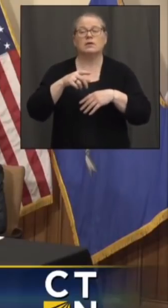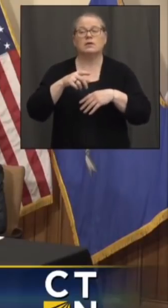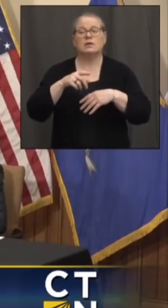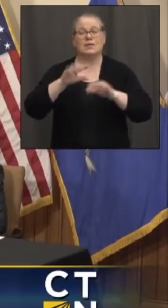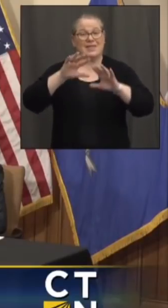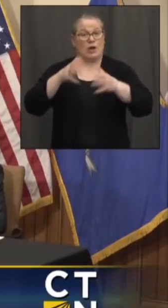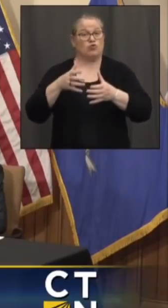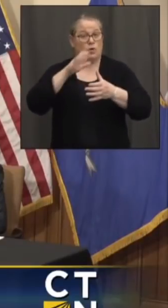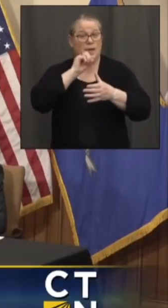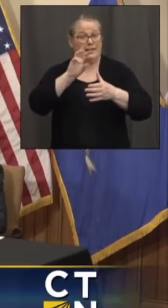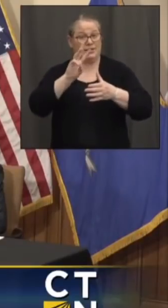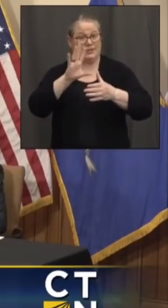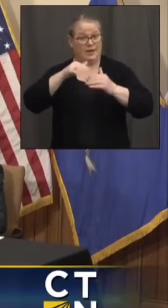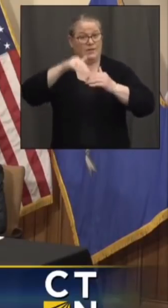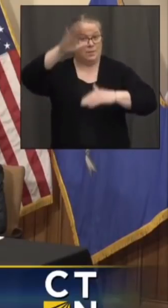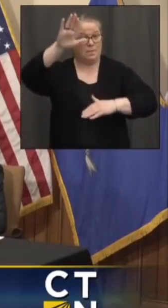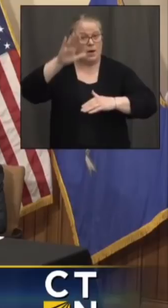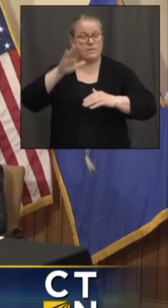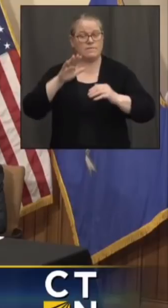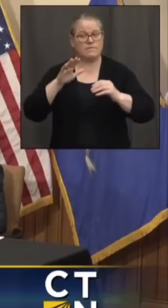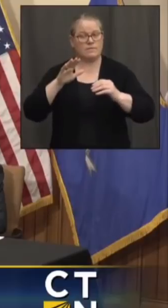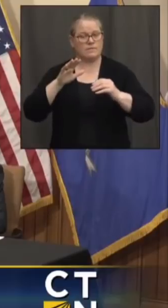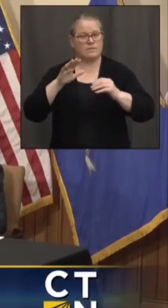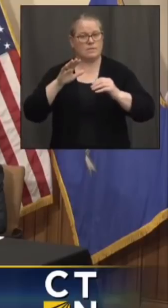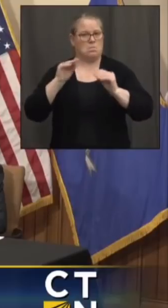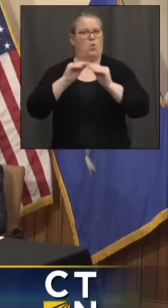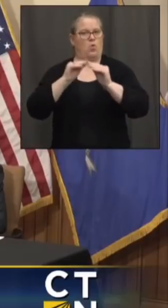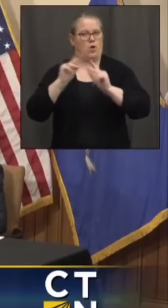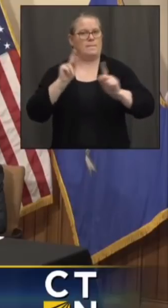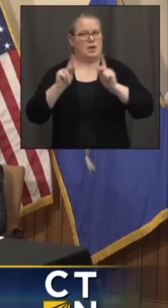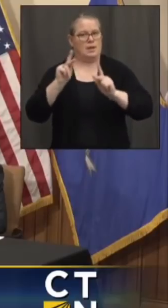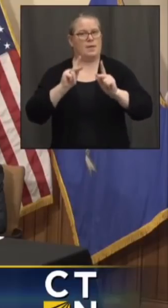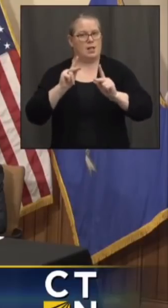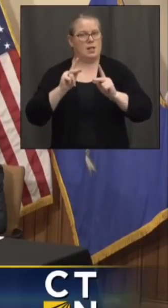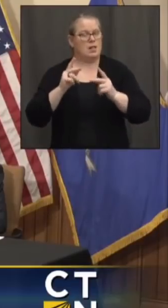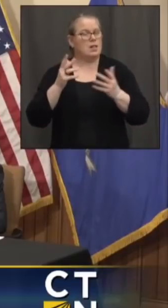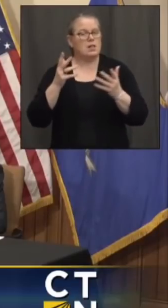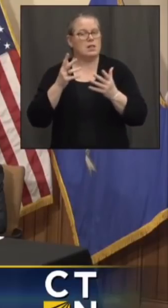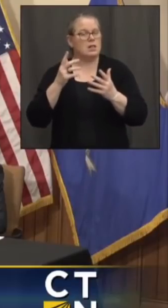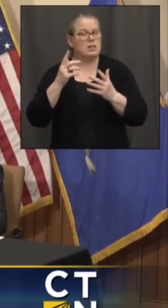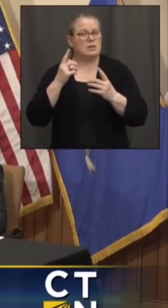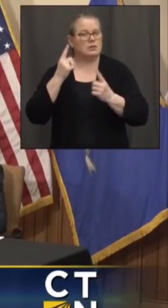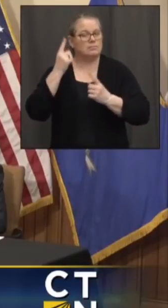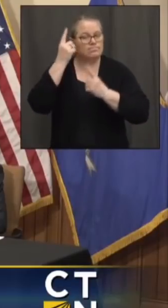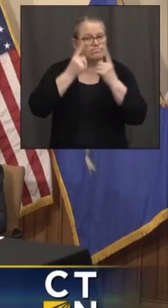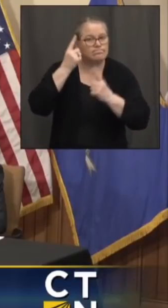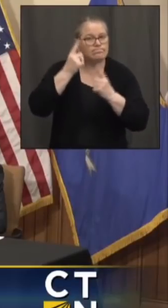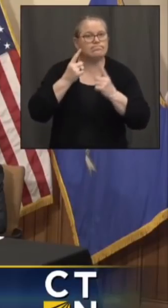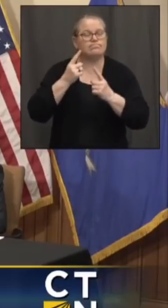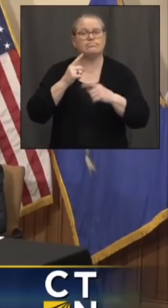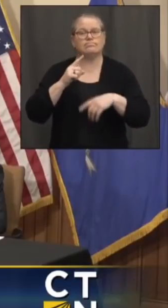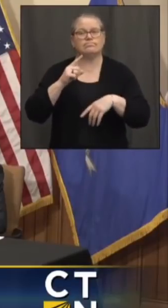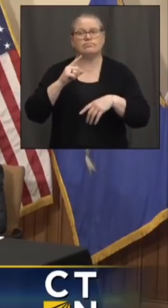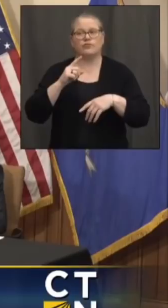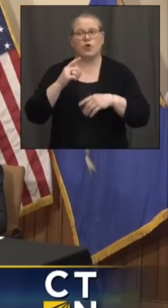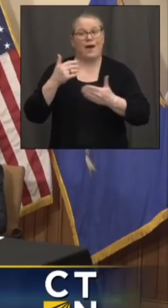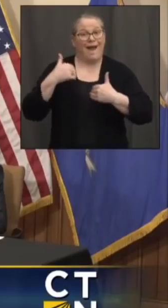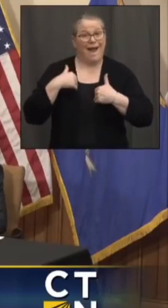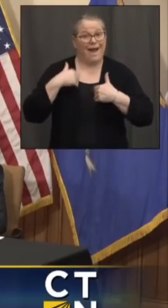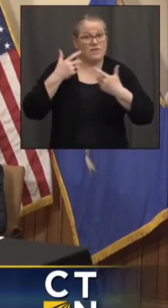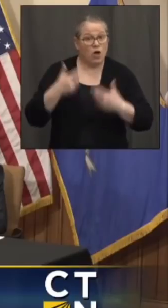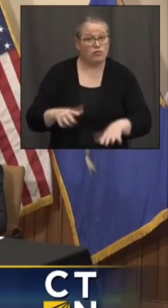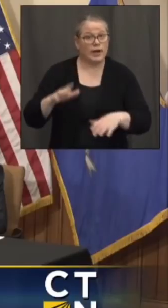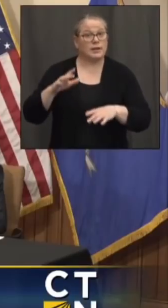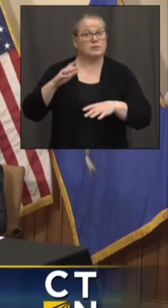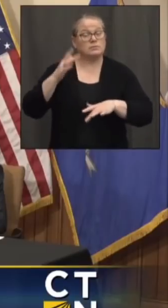above, are there any thoughts as to the standards for comorbidities, whether it be across the